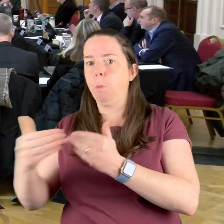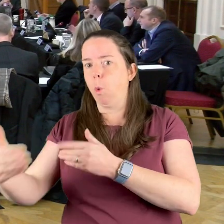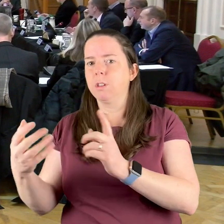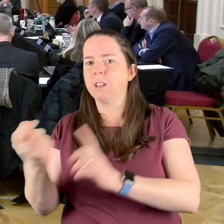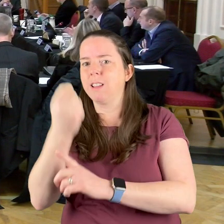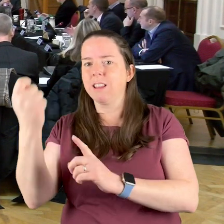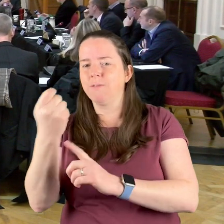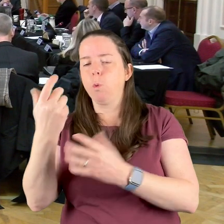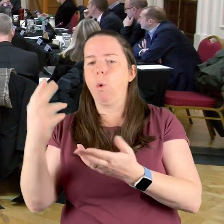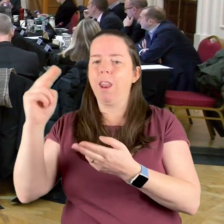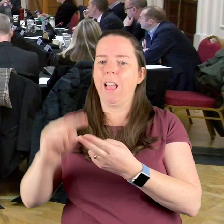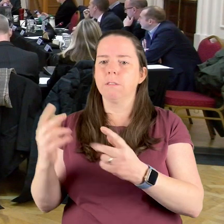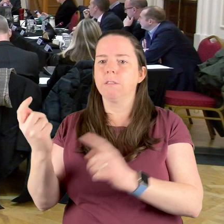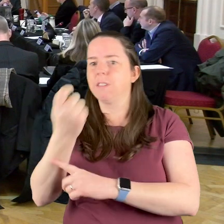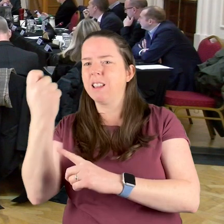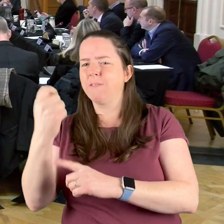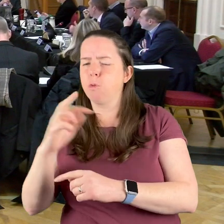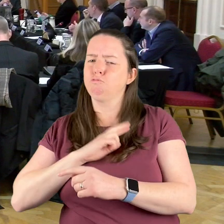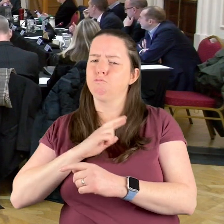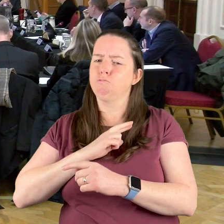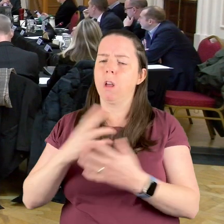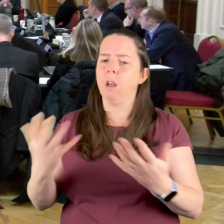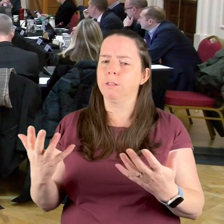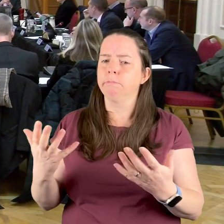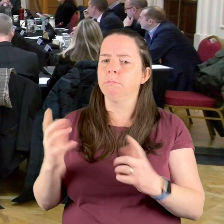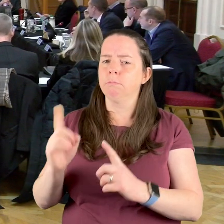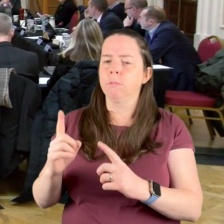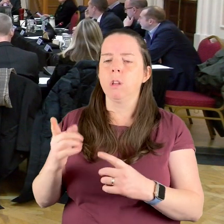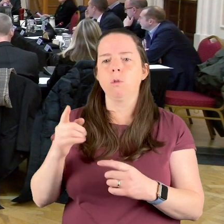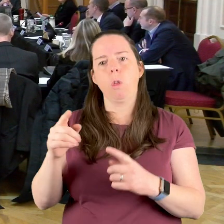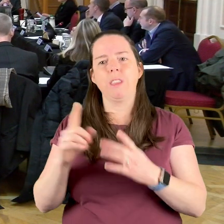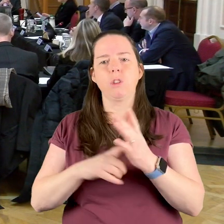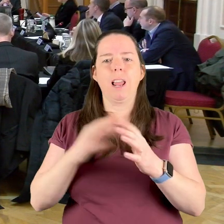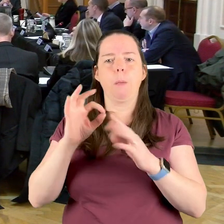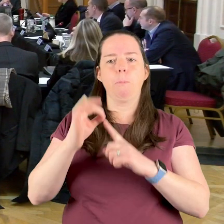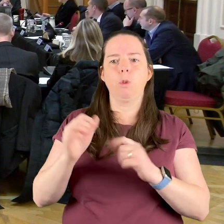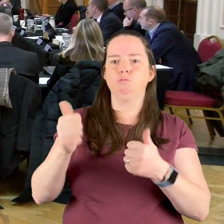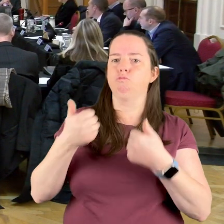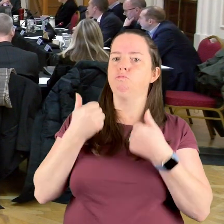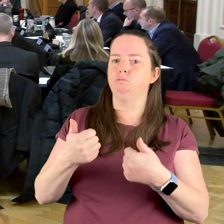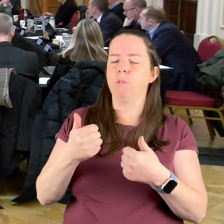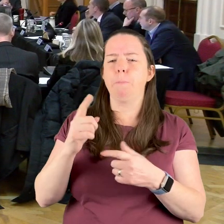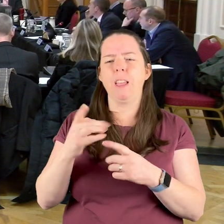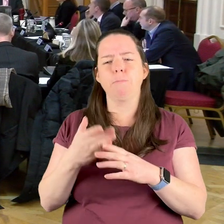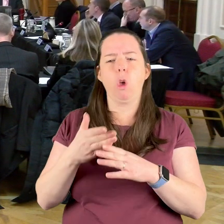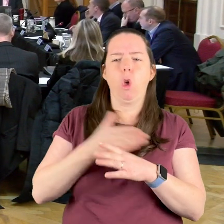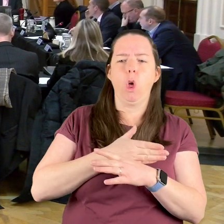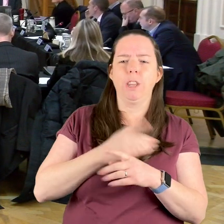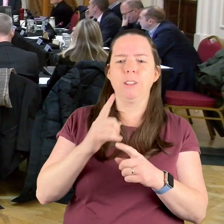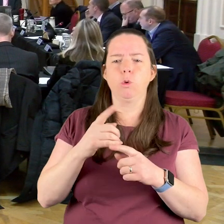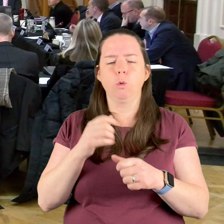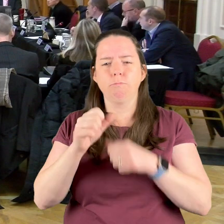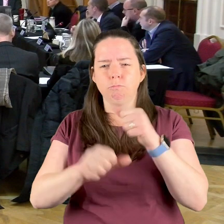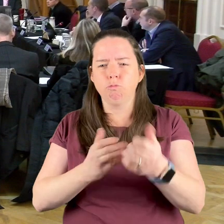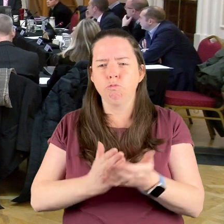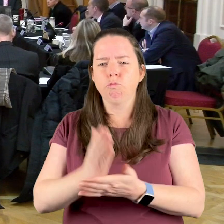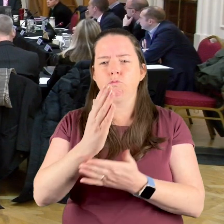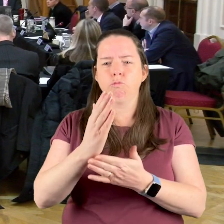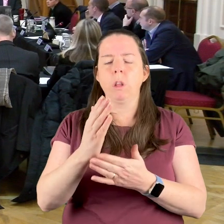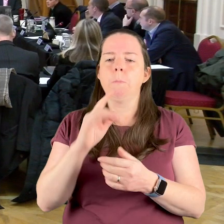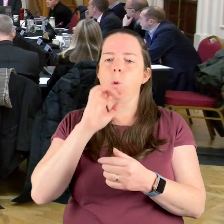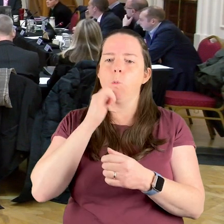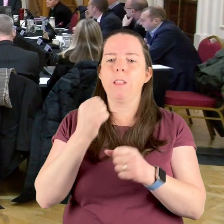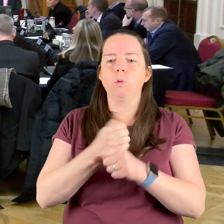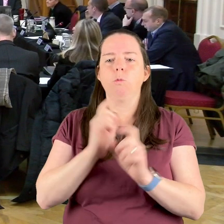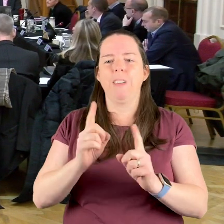successful and for what reason. So I think Jacqueline's point is a very good one. I think it's a bit early to sort of get through the whole process, but that's what we're going